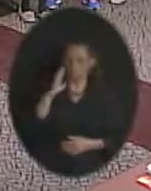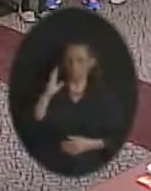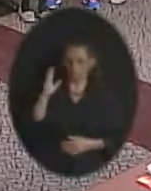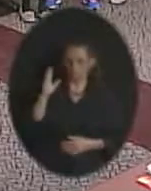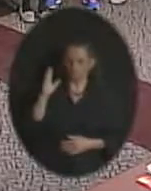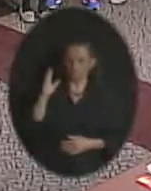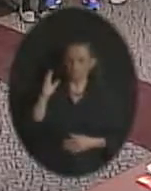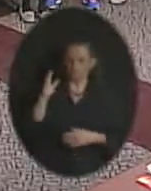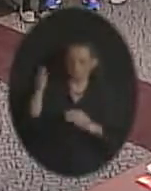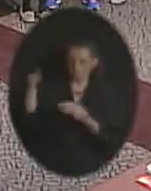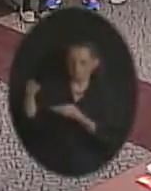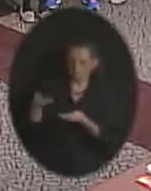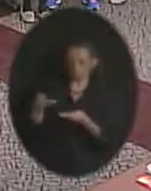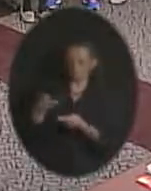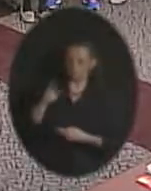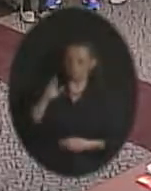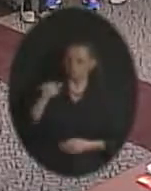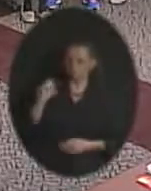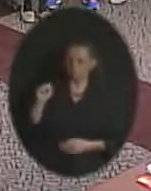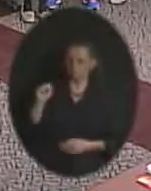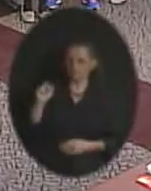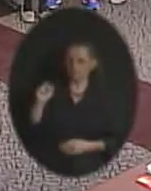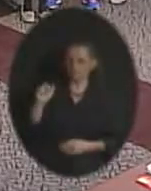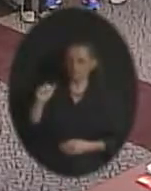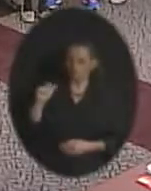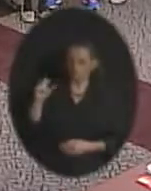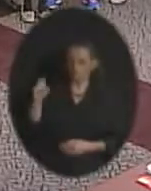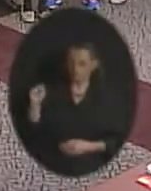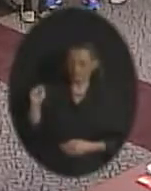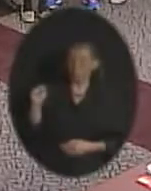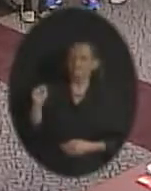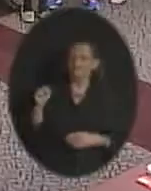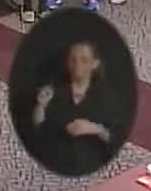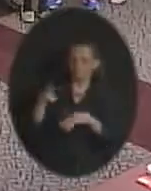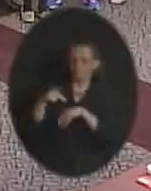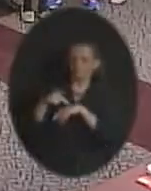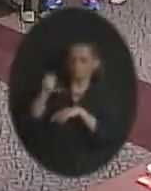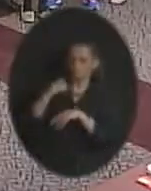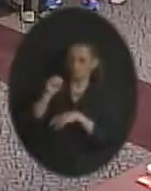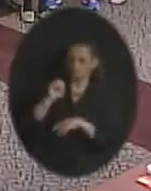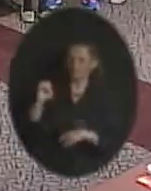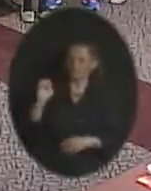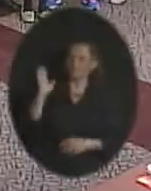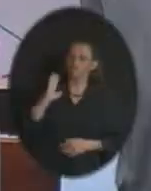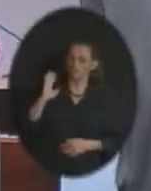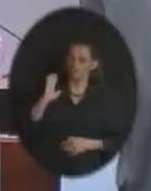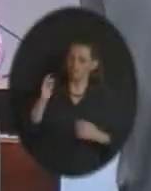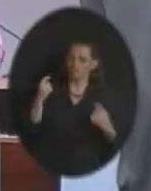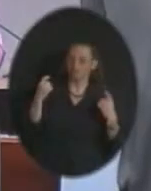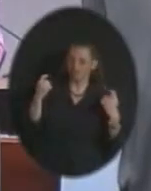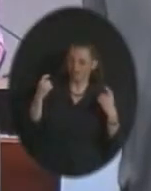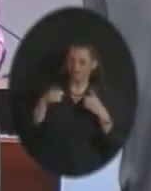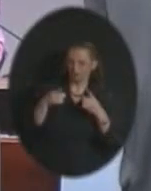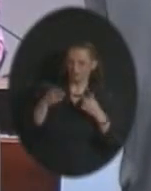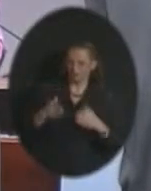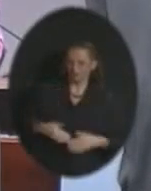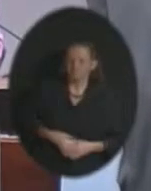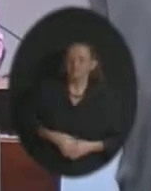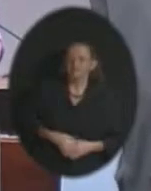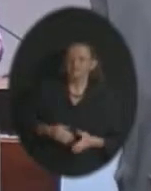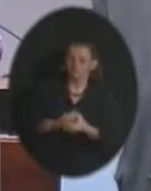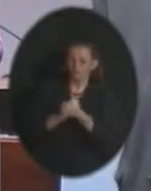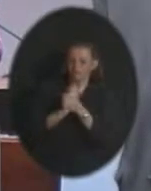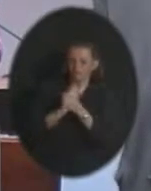Ryan Ralston, administrator for OEDs. Awesome. Good. Thank you very much. Congratulations to Olathe East